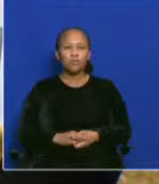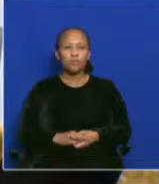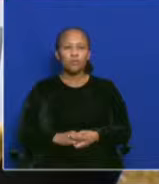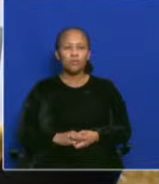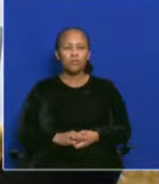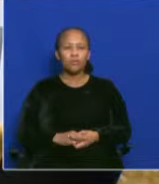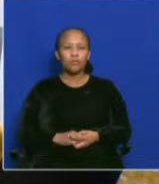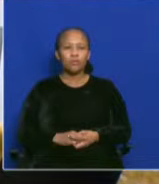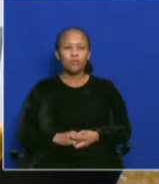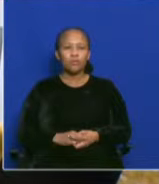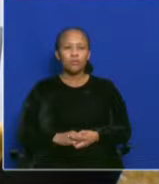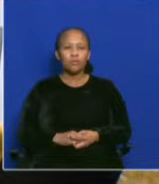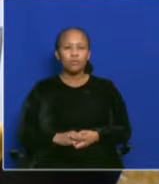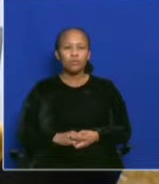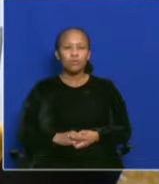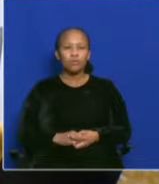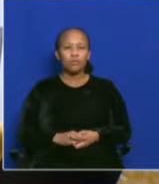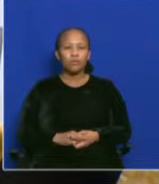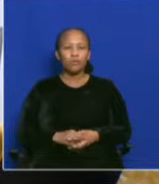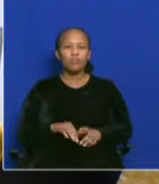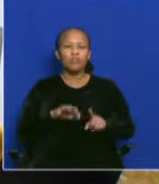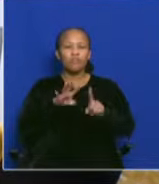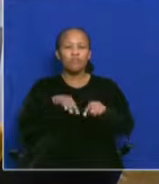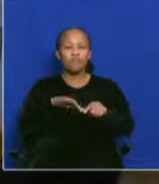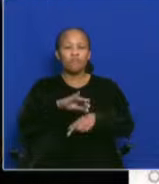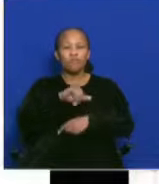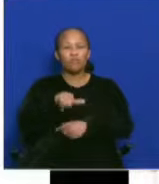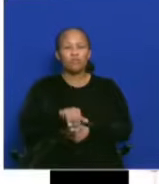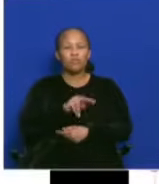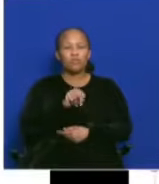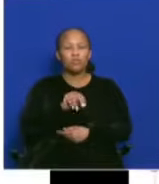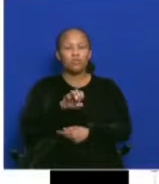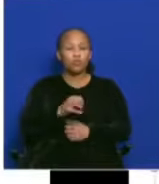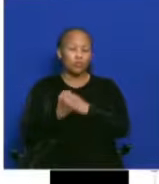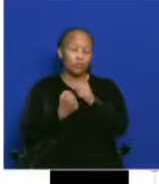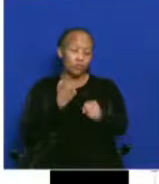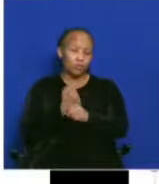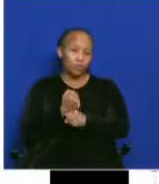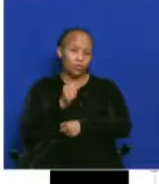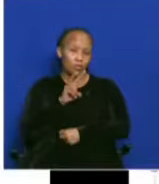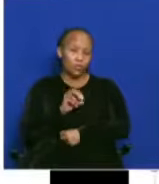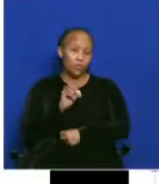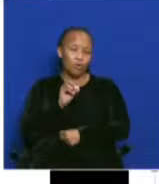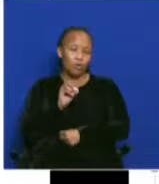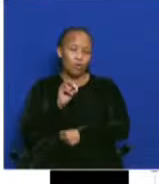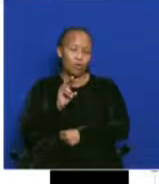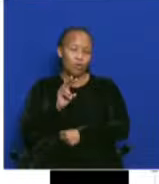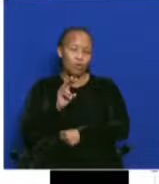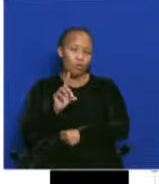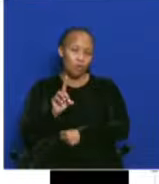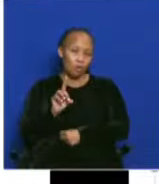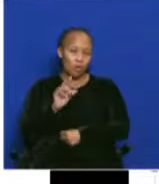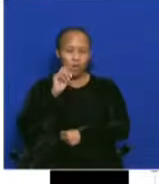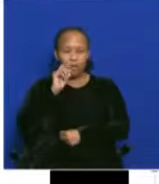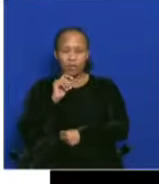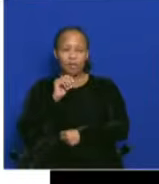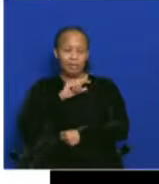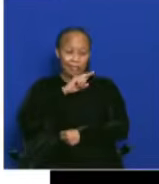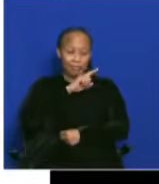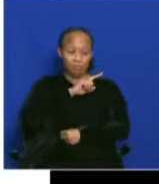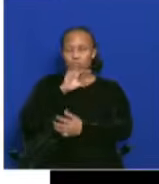on 14 June 2021, Mr. Sayed sends General Khan a message with